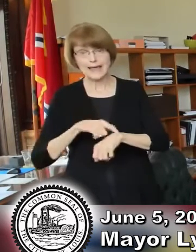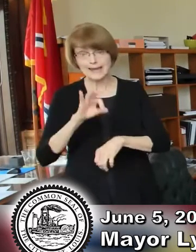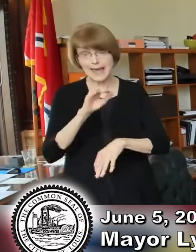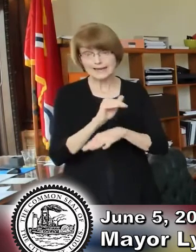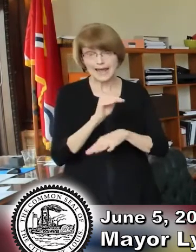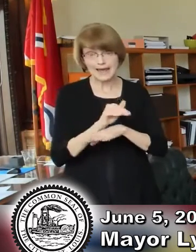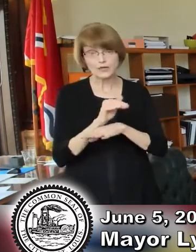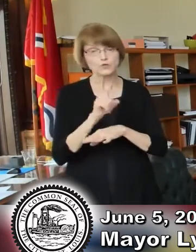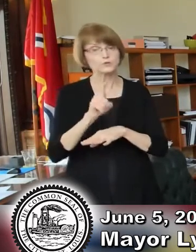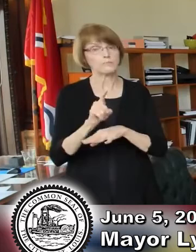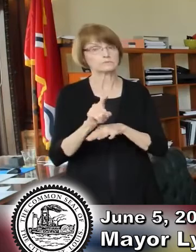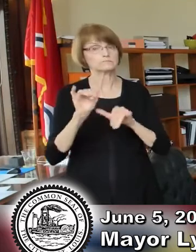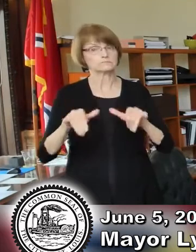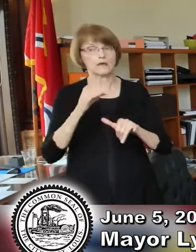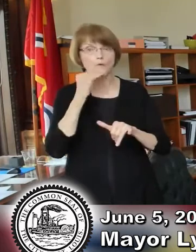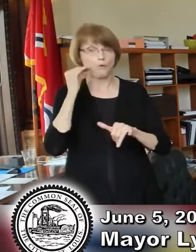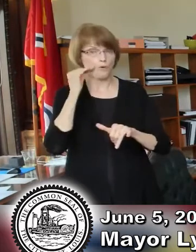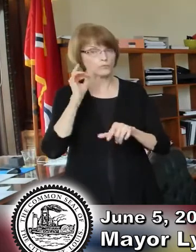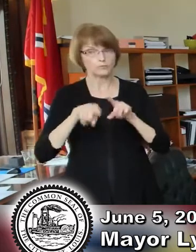please